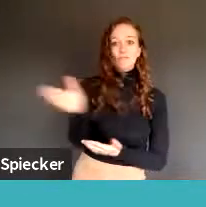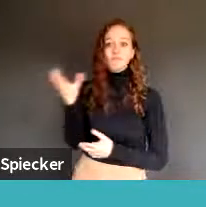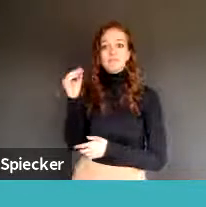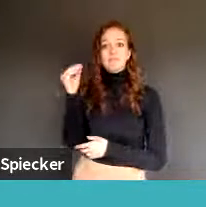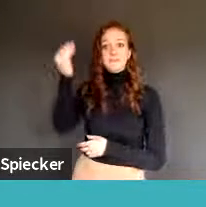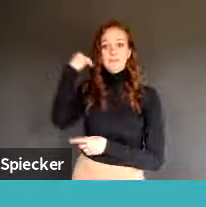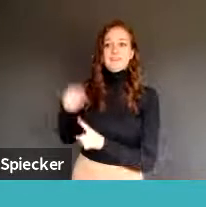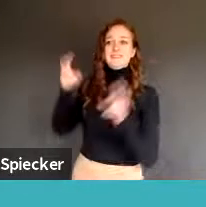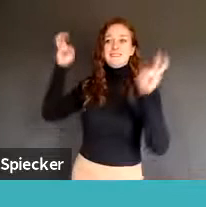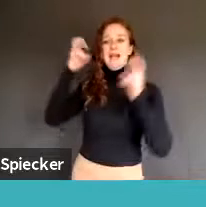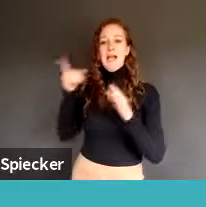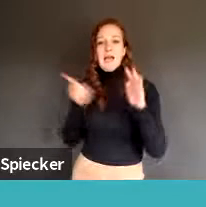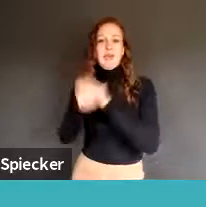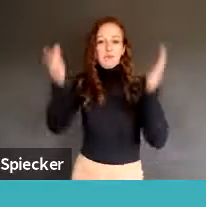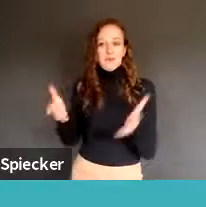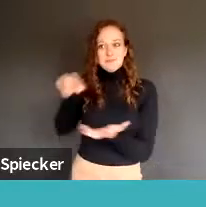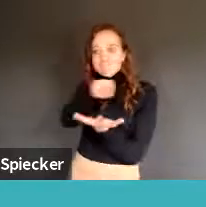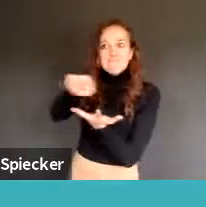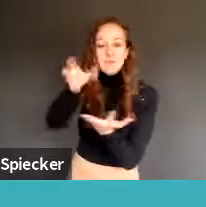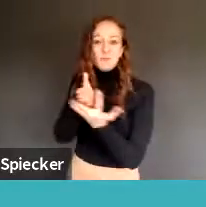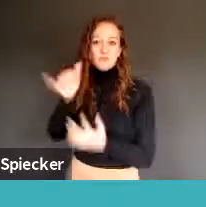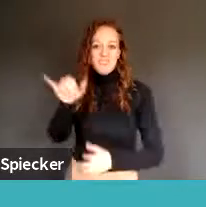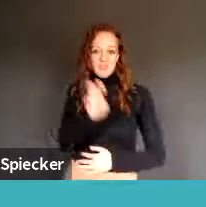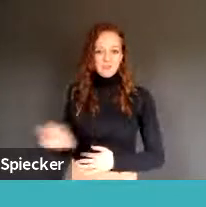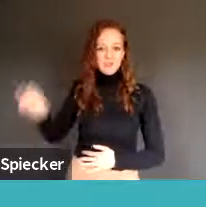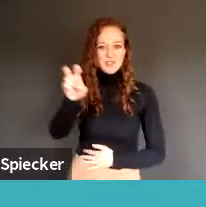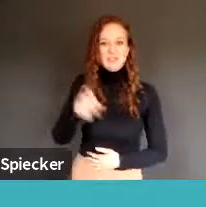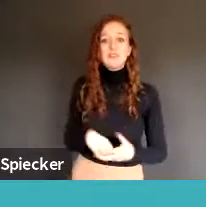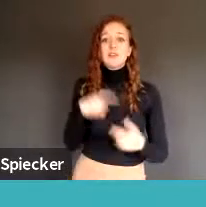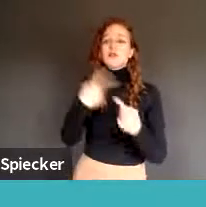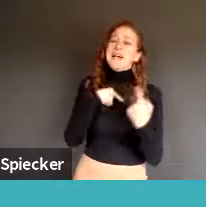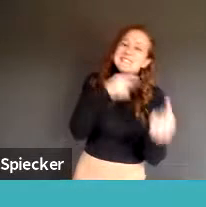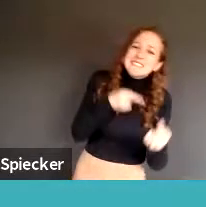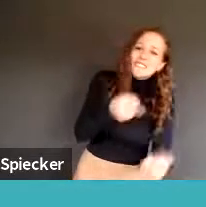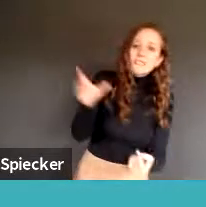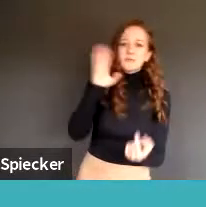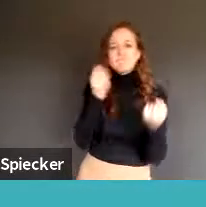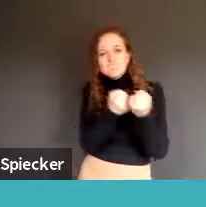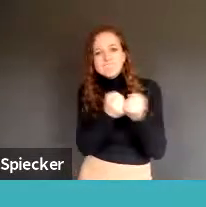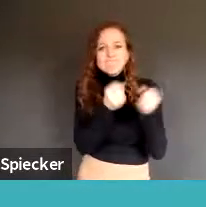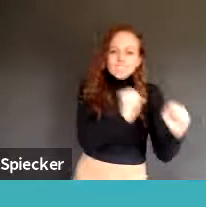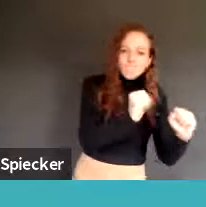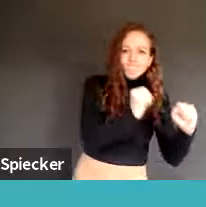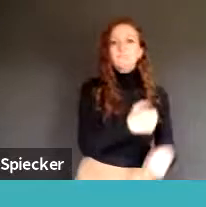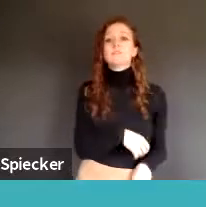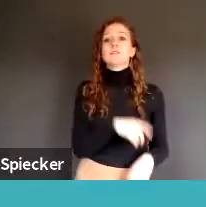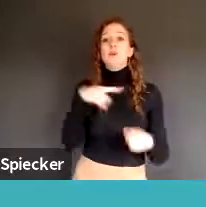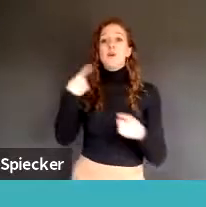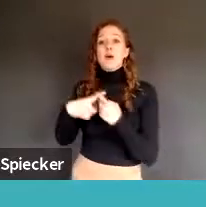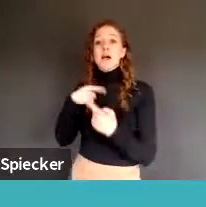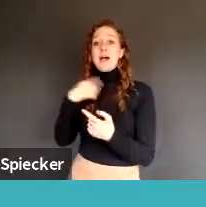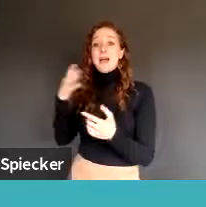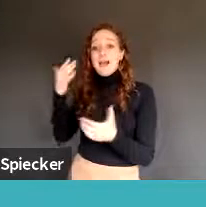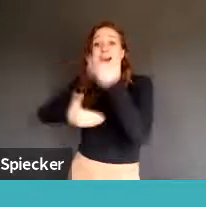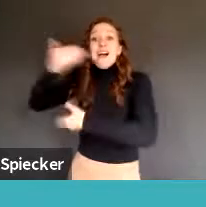came to navigating through my tumultuous journey as a doctoral student, she was by my side. She consoled me when I struggled and cheered me on when